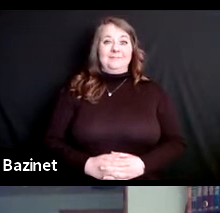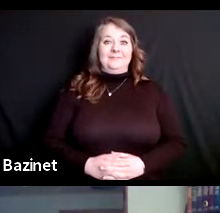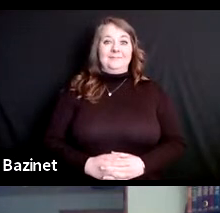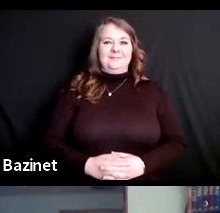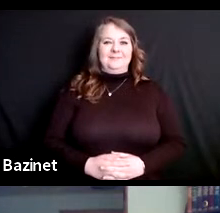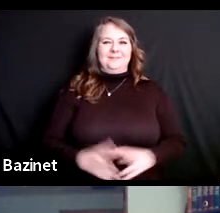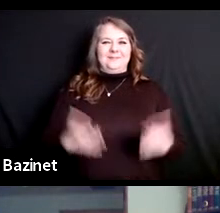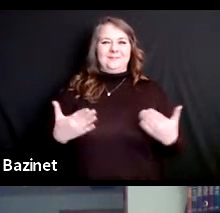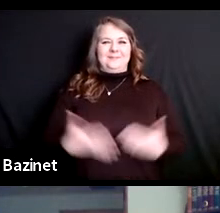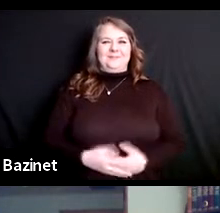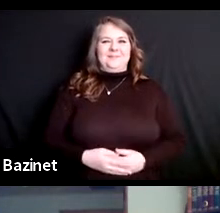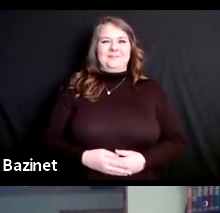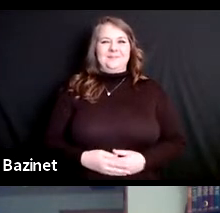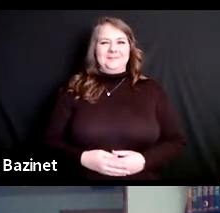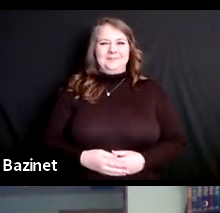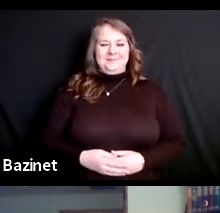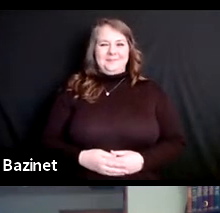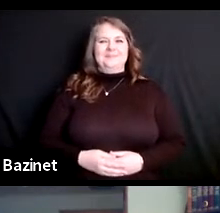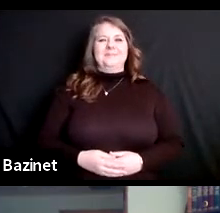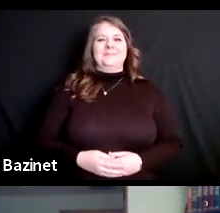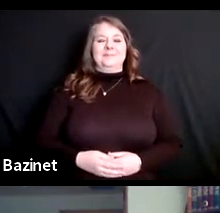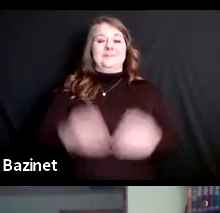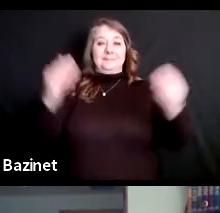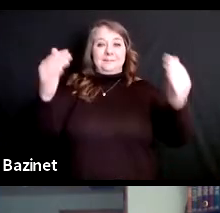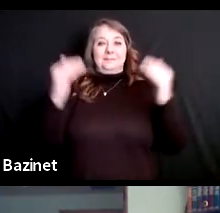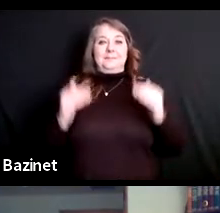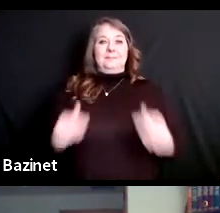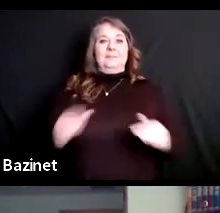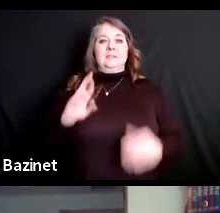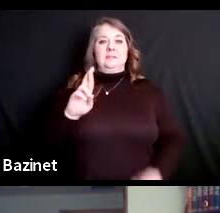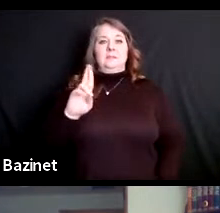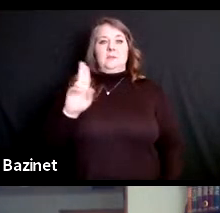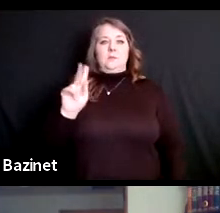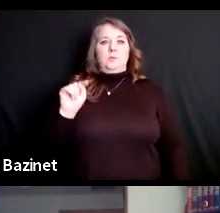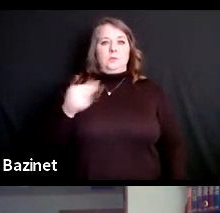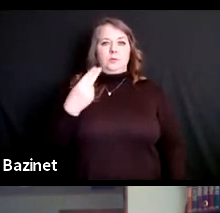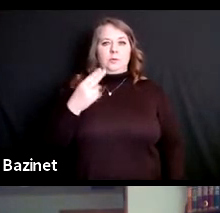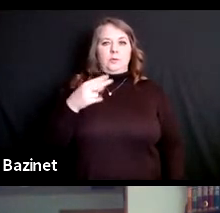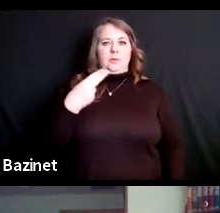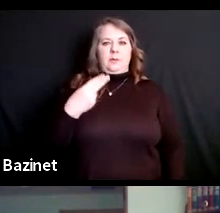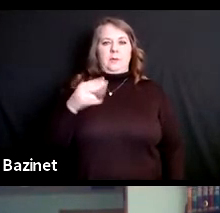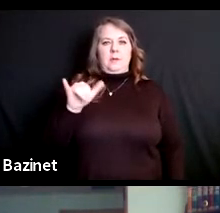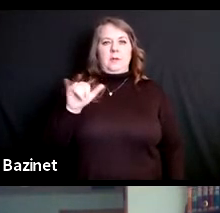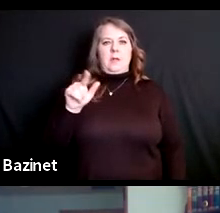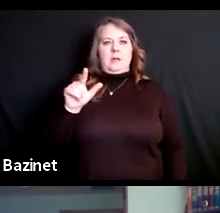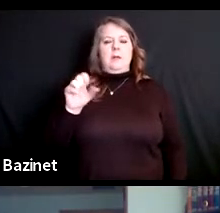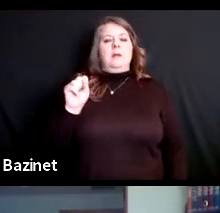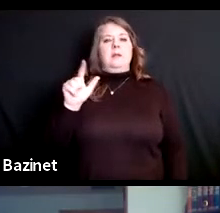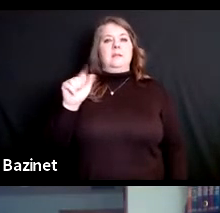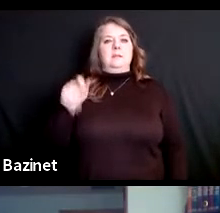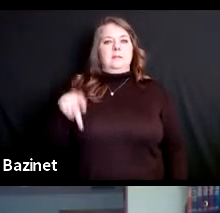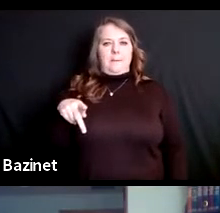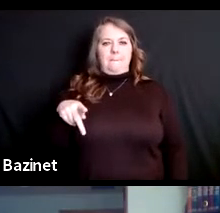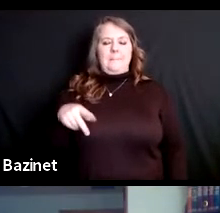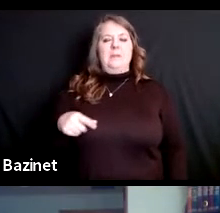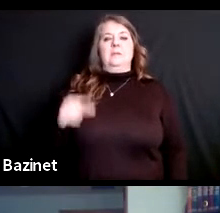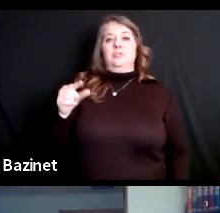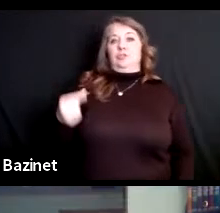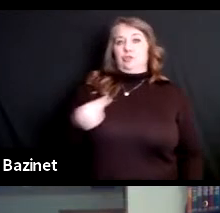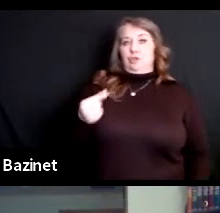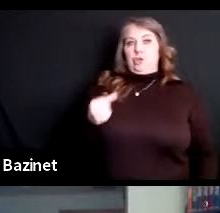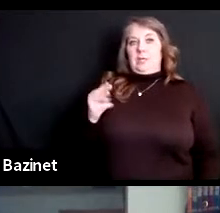Thank you. Next up is Ruth Hislop, G. Matz. You'll be up after Ms.